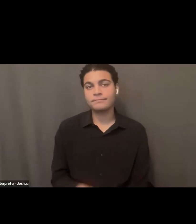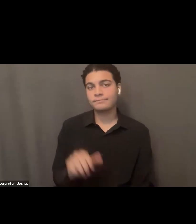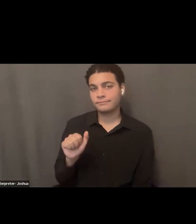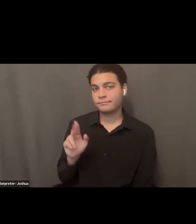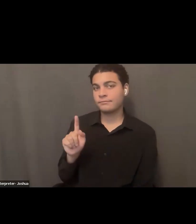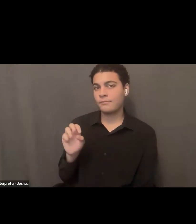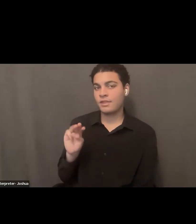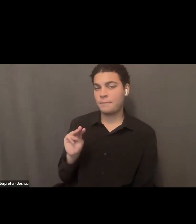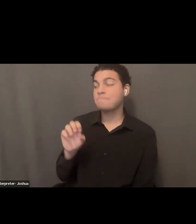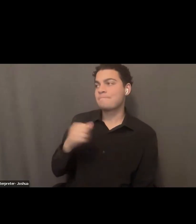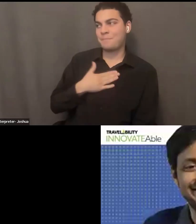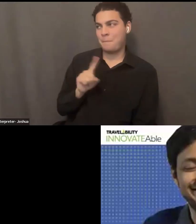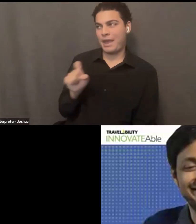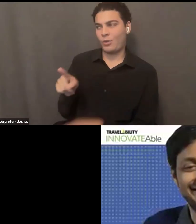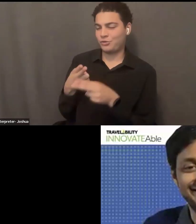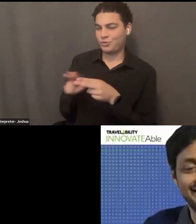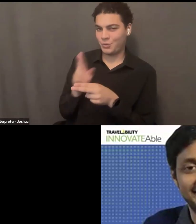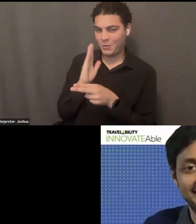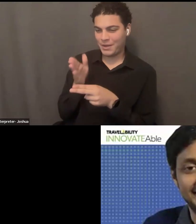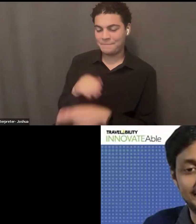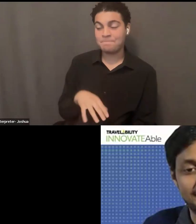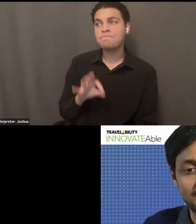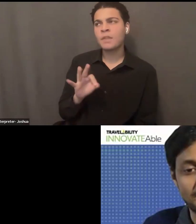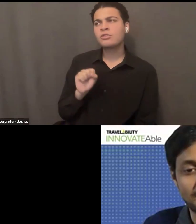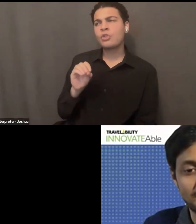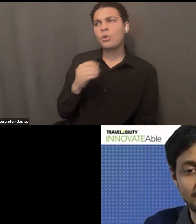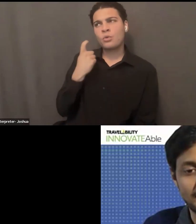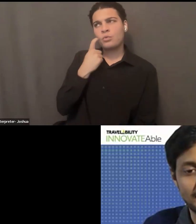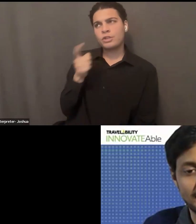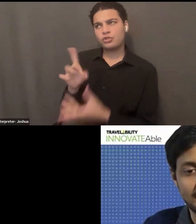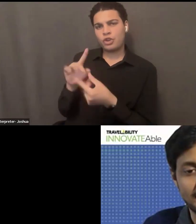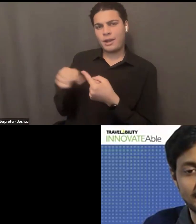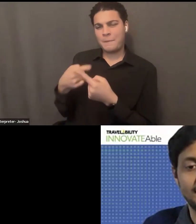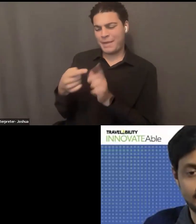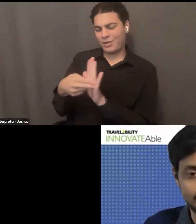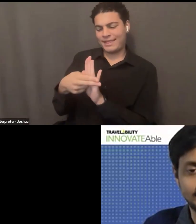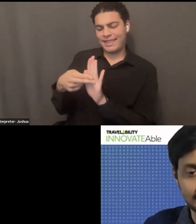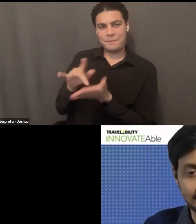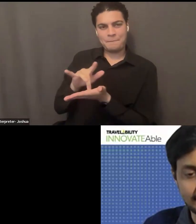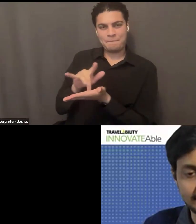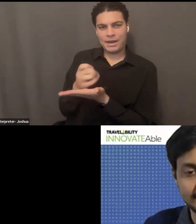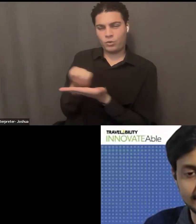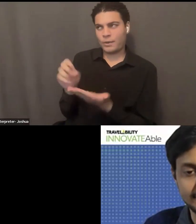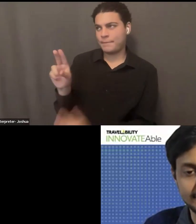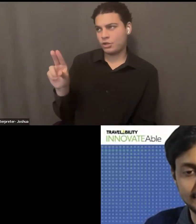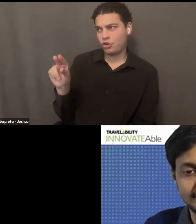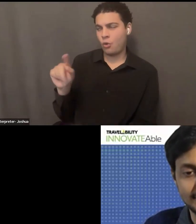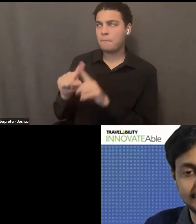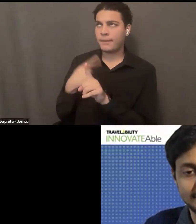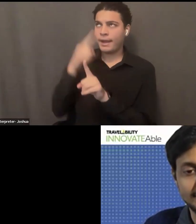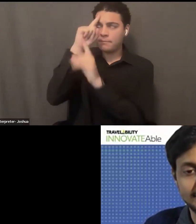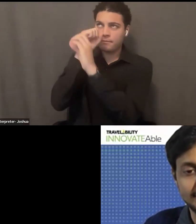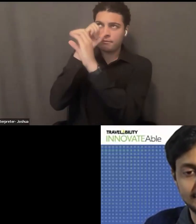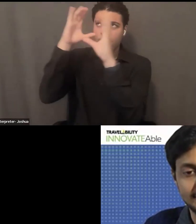Yes, it should be pretty quick. So earlier you said it wasn't a medical device, but thinking about the accessibility and